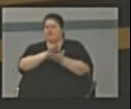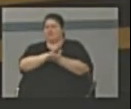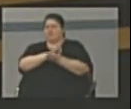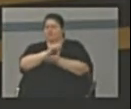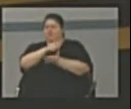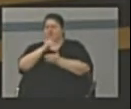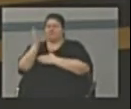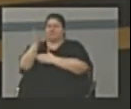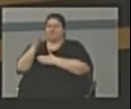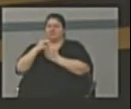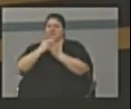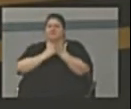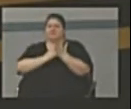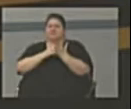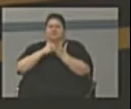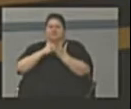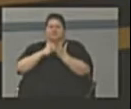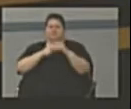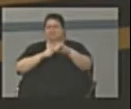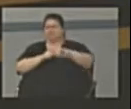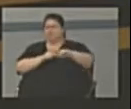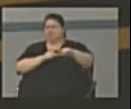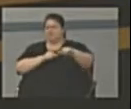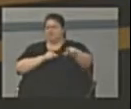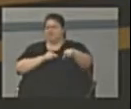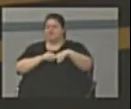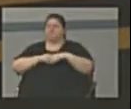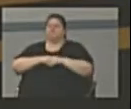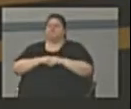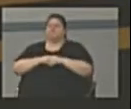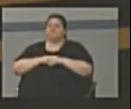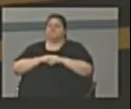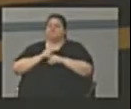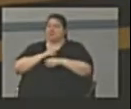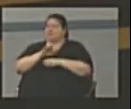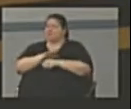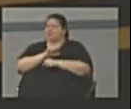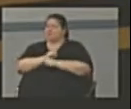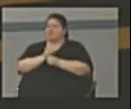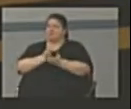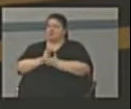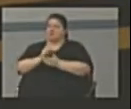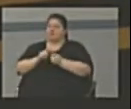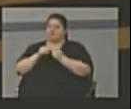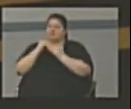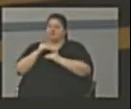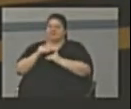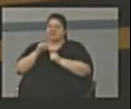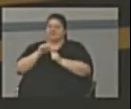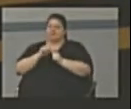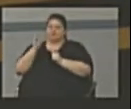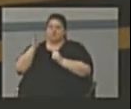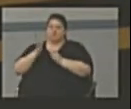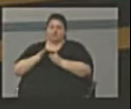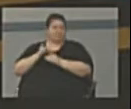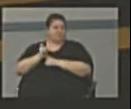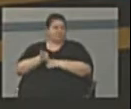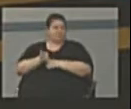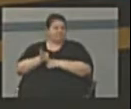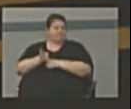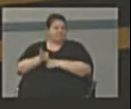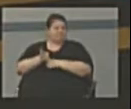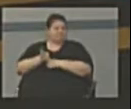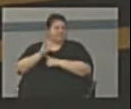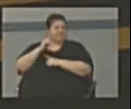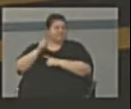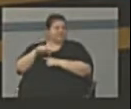the side of the council chamber to my left. I reserve the right to limit the amount of each speaker, time each speaker has for each